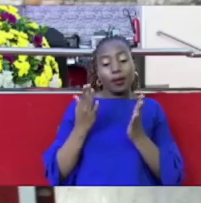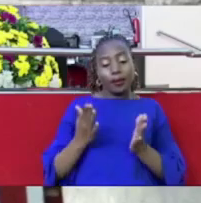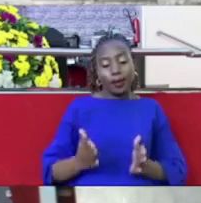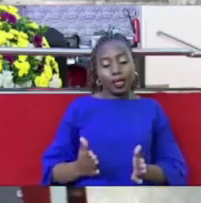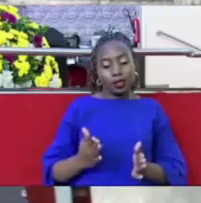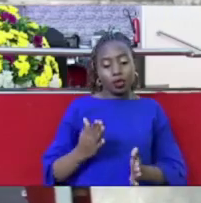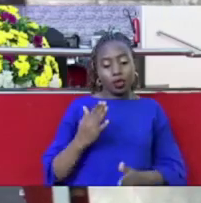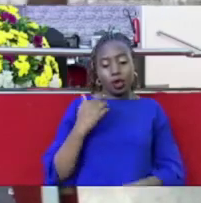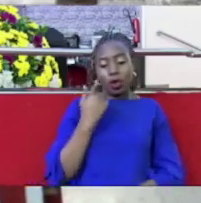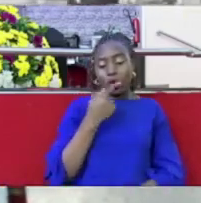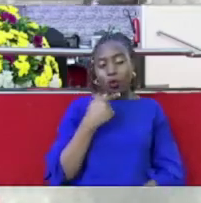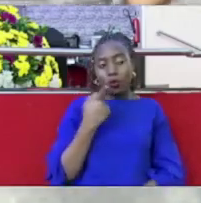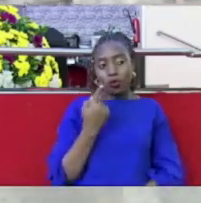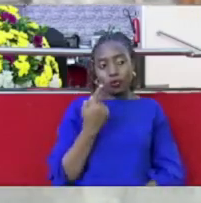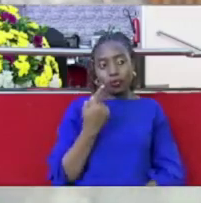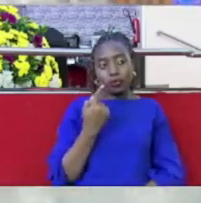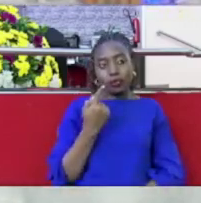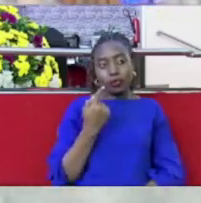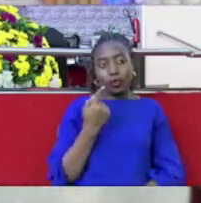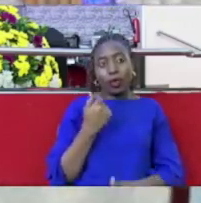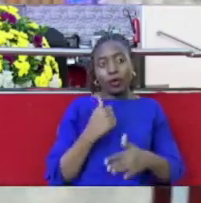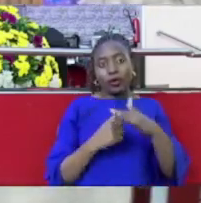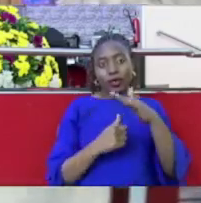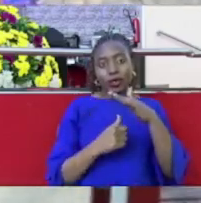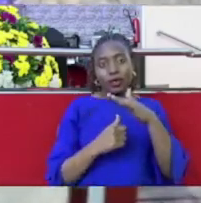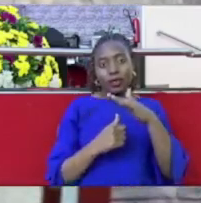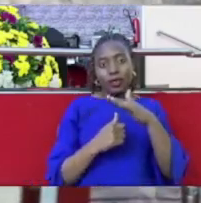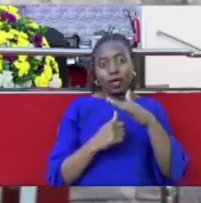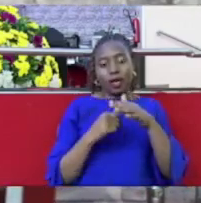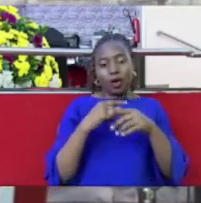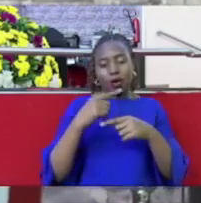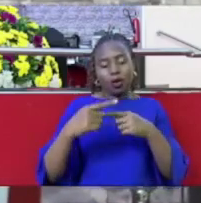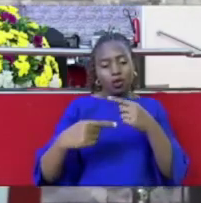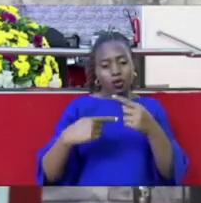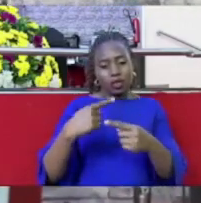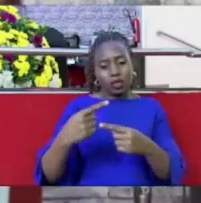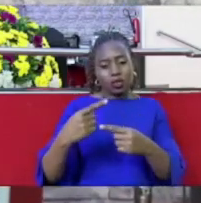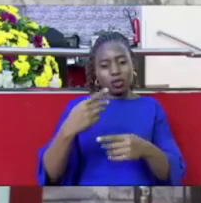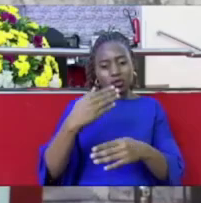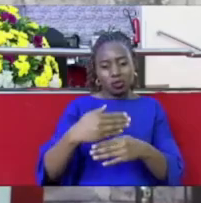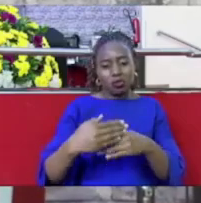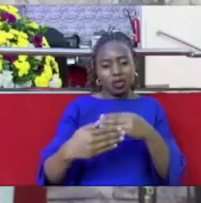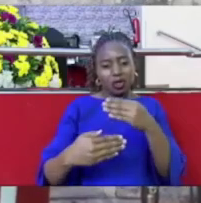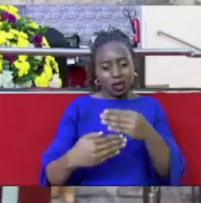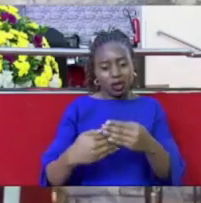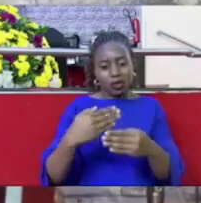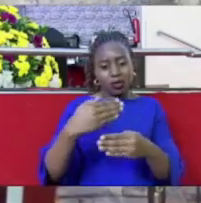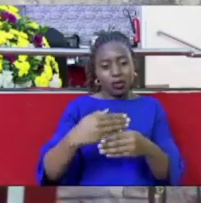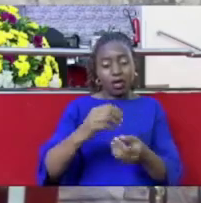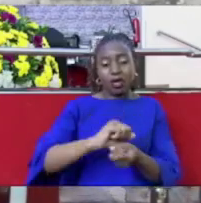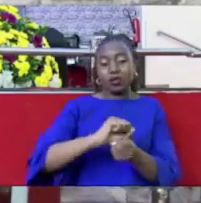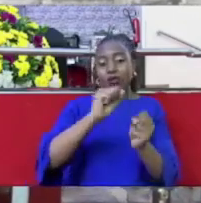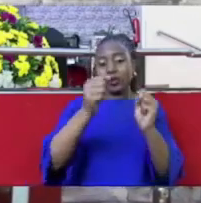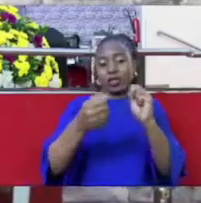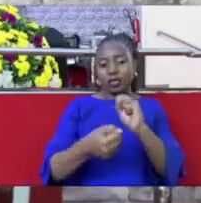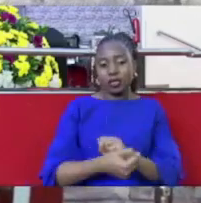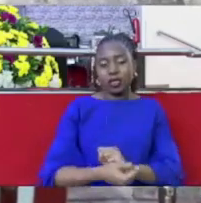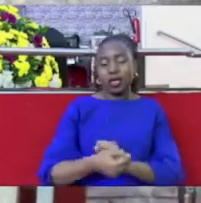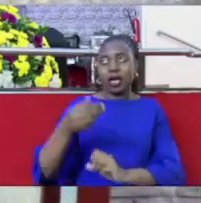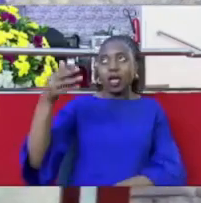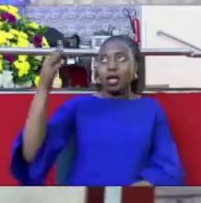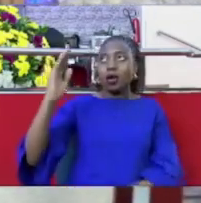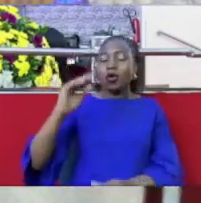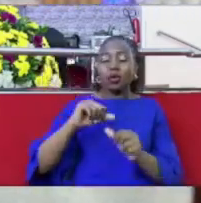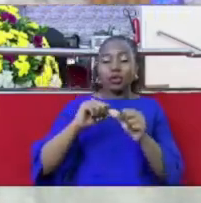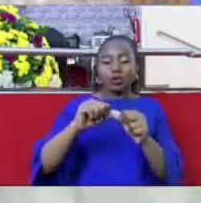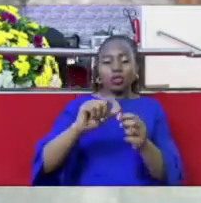is under construction. Ambaye anaendelea kujengwa. The Lord is still working on. Bwana bado anamfanyia kazi. To present